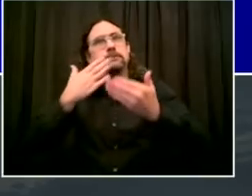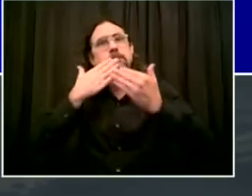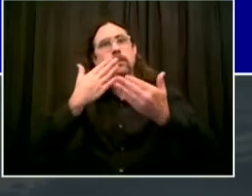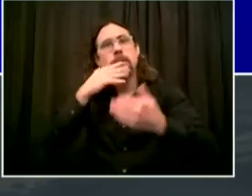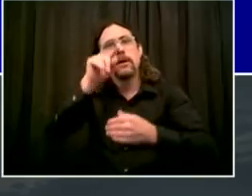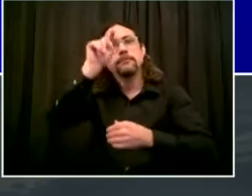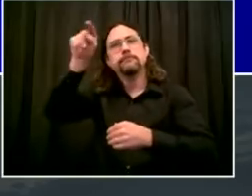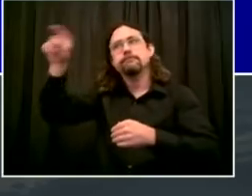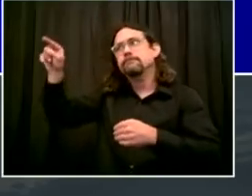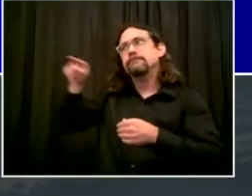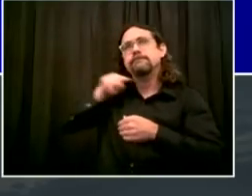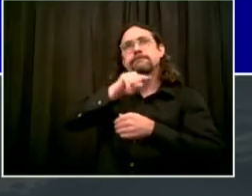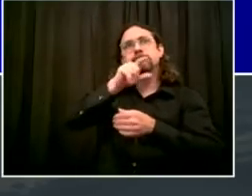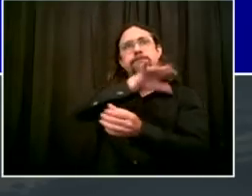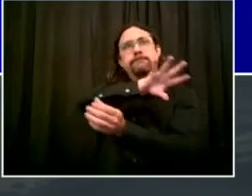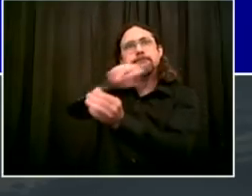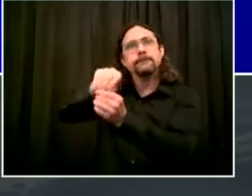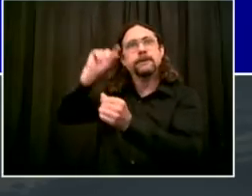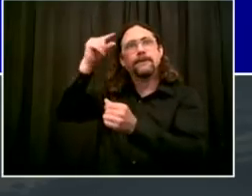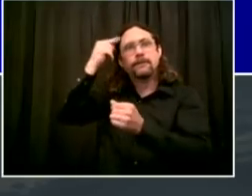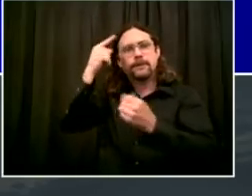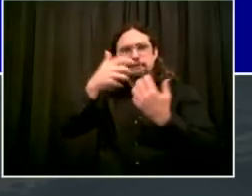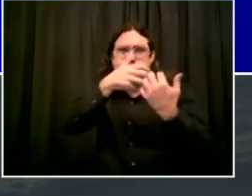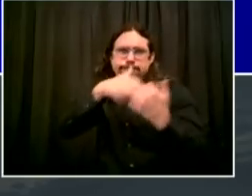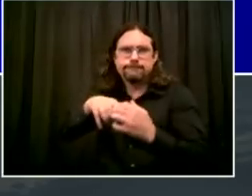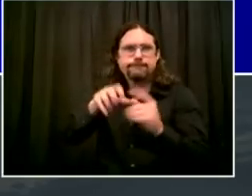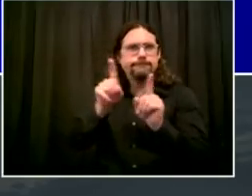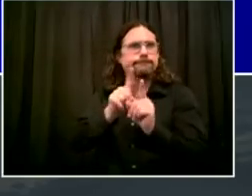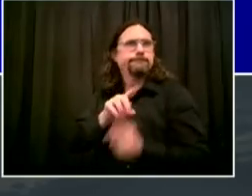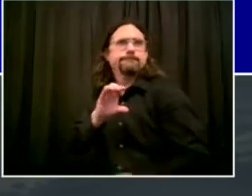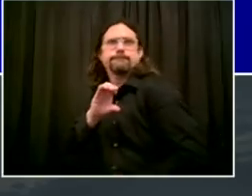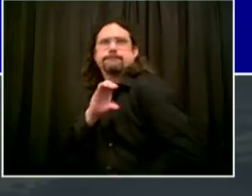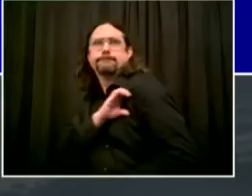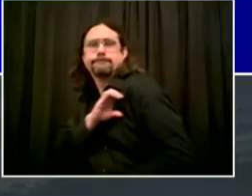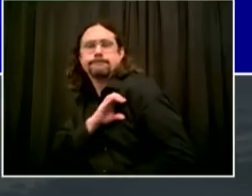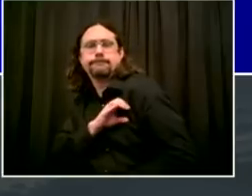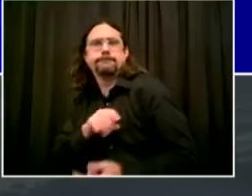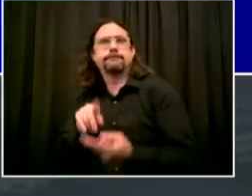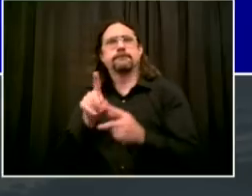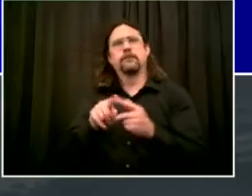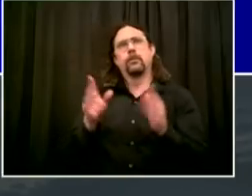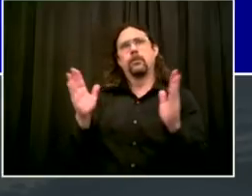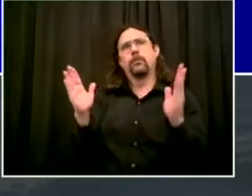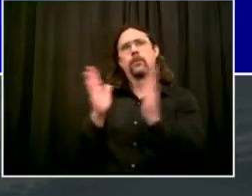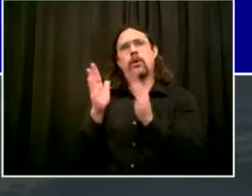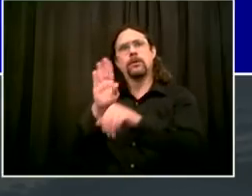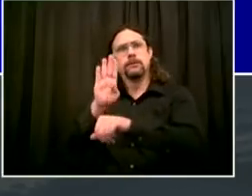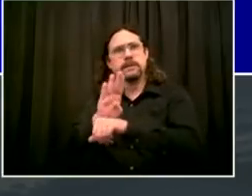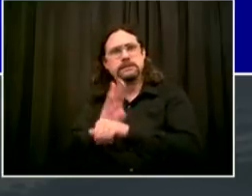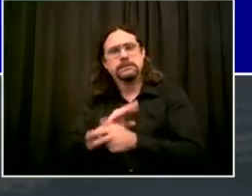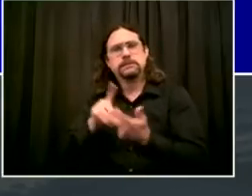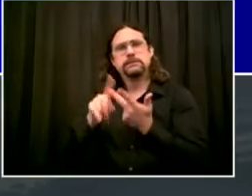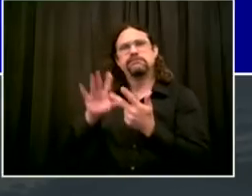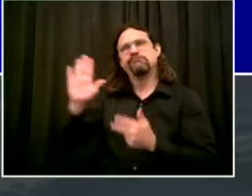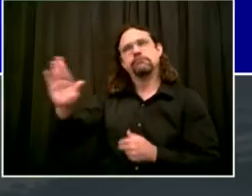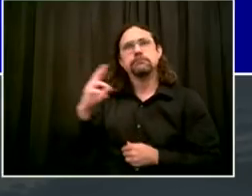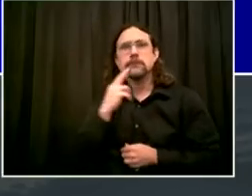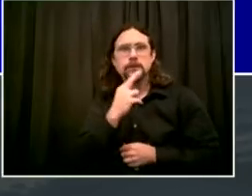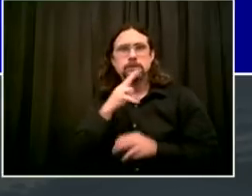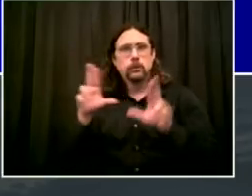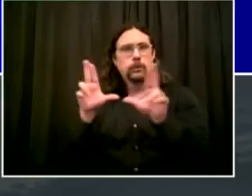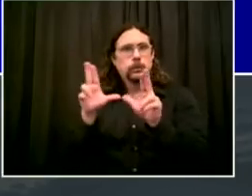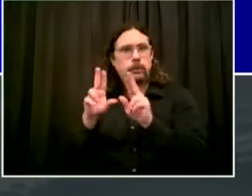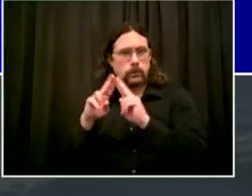make this work, because it's been one of the things that's really given people hope. So thank you to everyone,